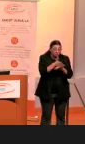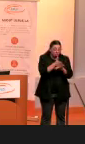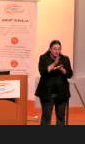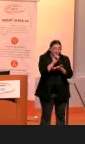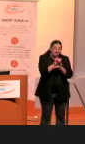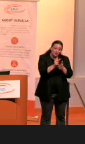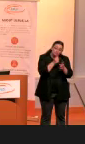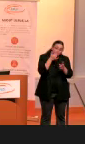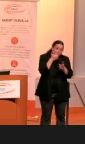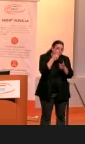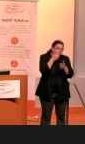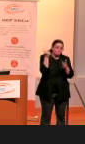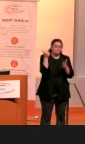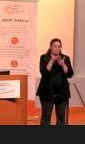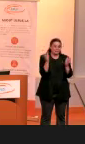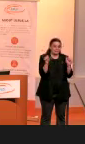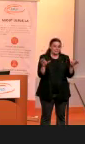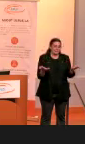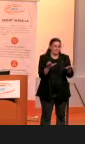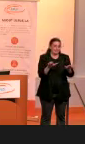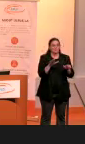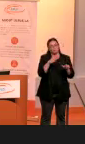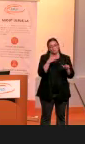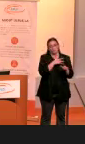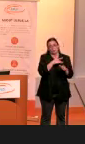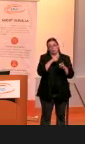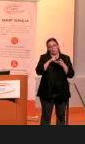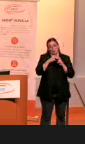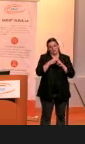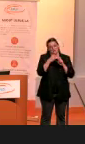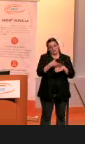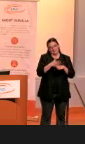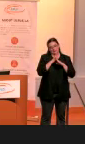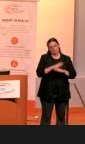biggest things that you can do to help decrease your risk of heart disease.